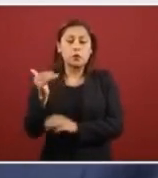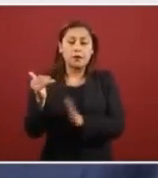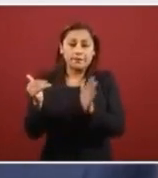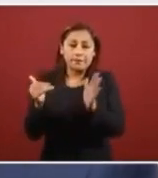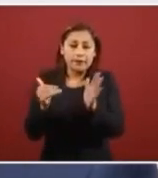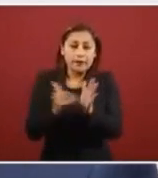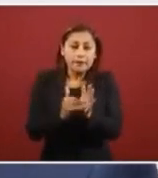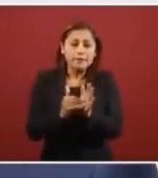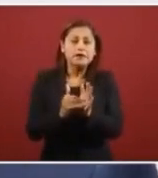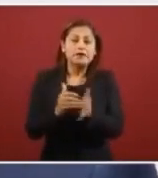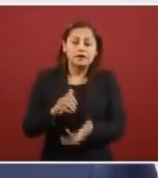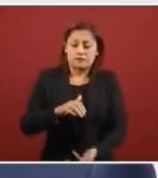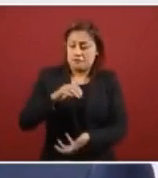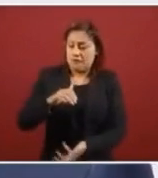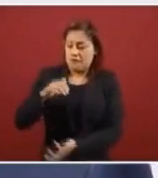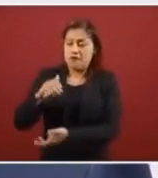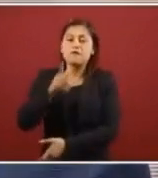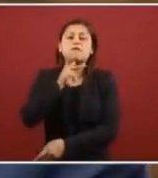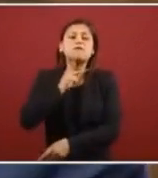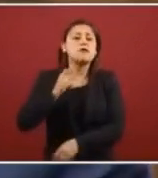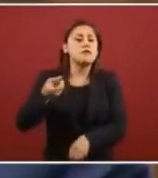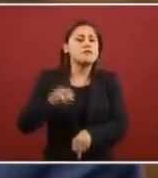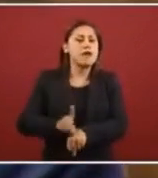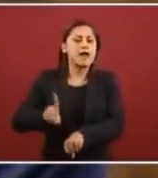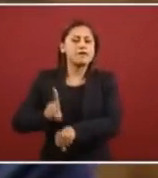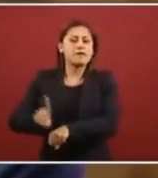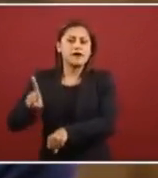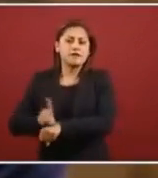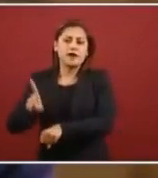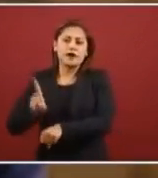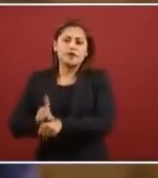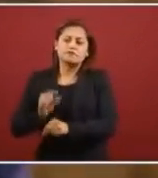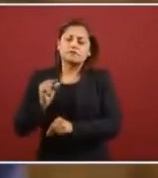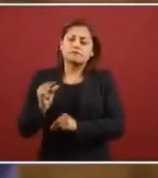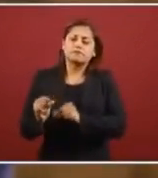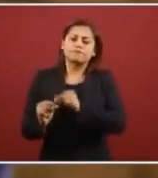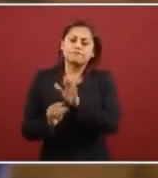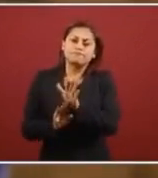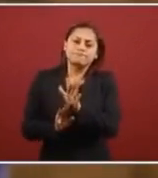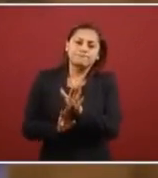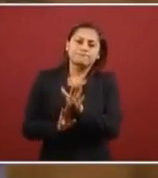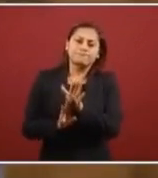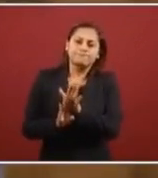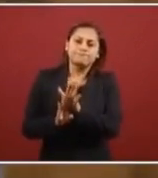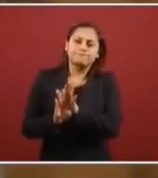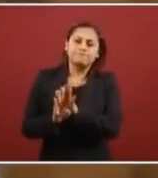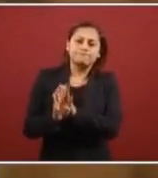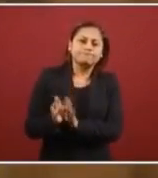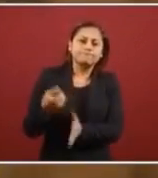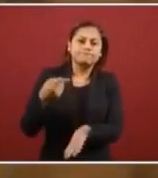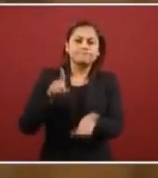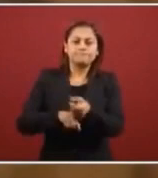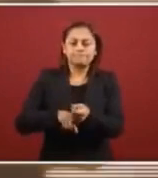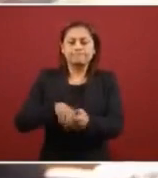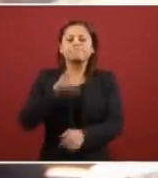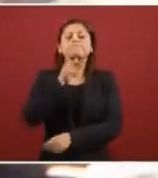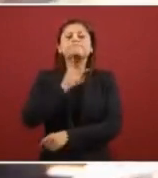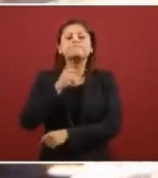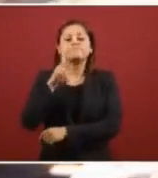a additionally and we'll start the recovery in the production of our